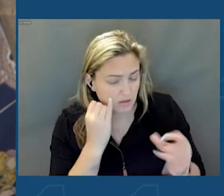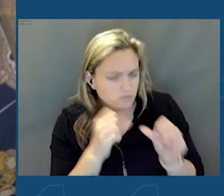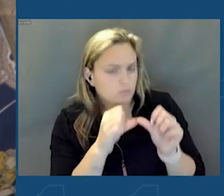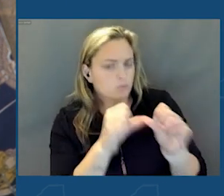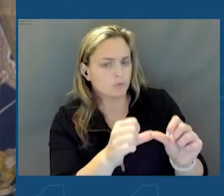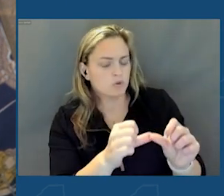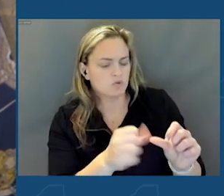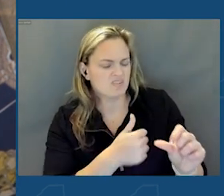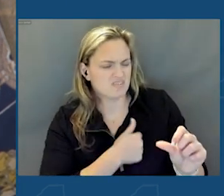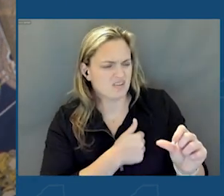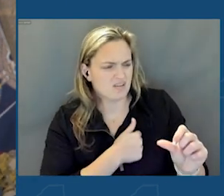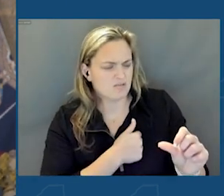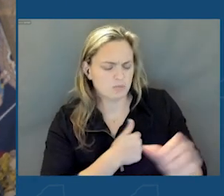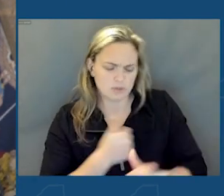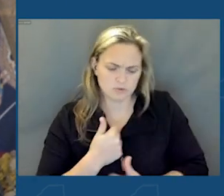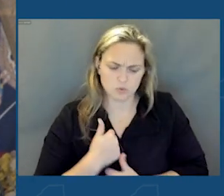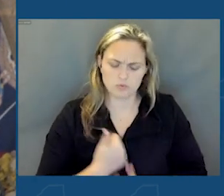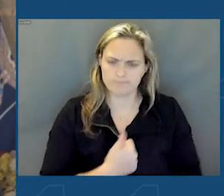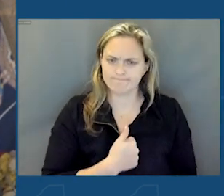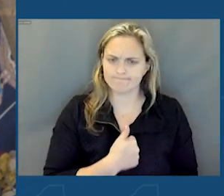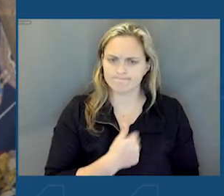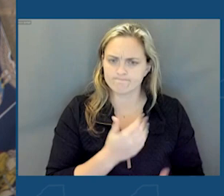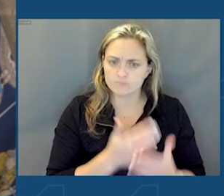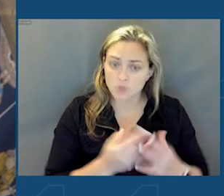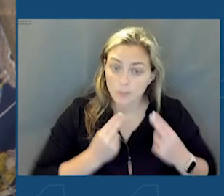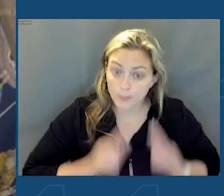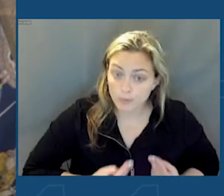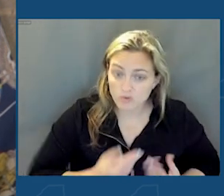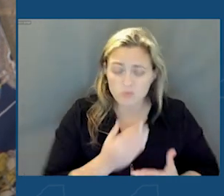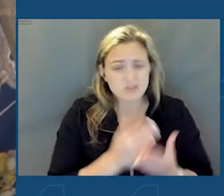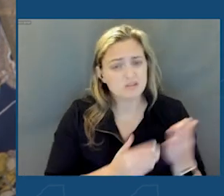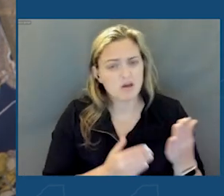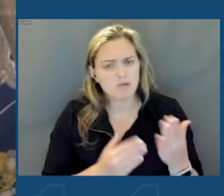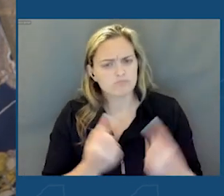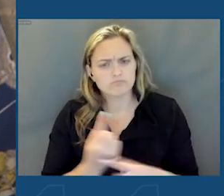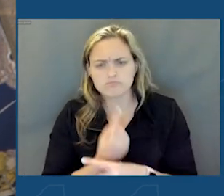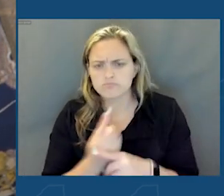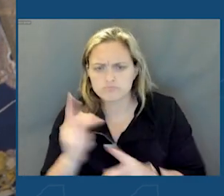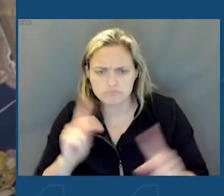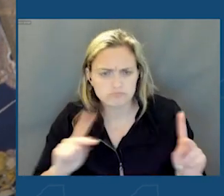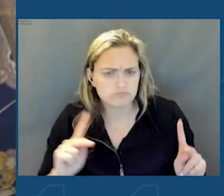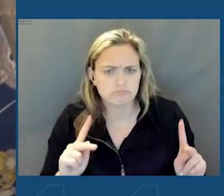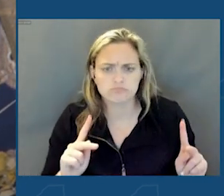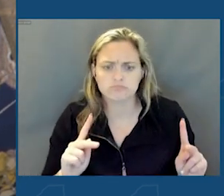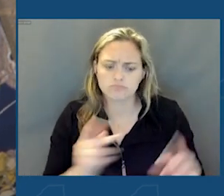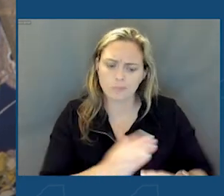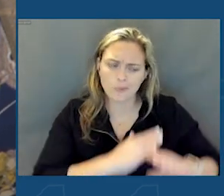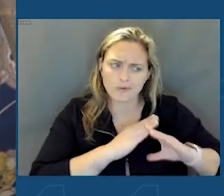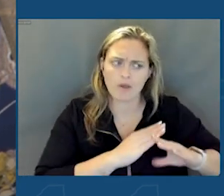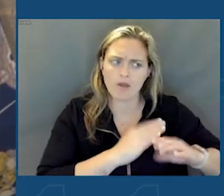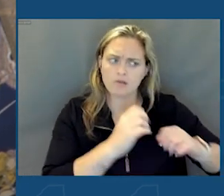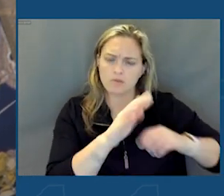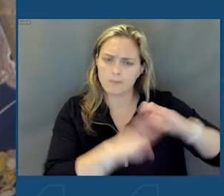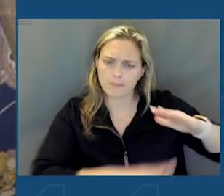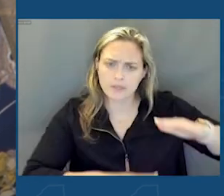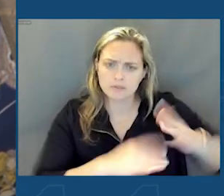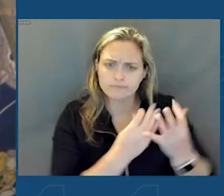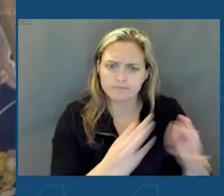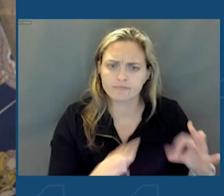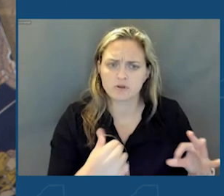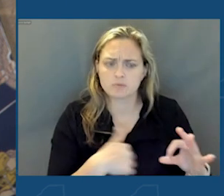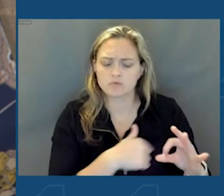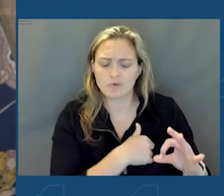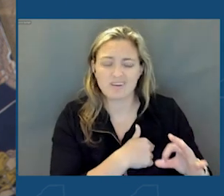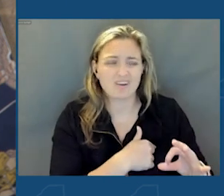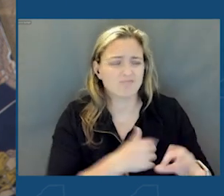to be soldiers, some in uniform, but some civilians, soldiers to protect the fundamental freedoms that our founding